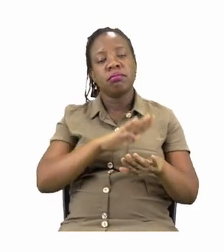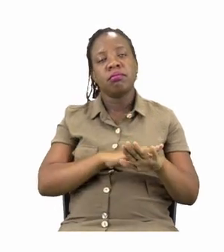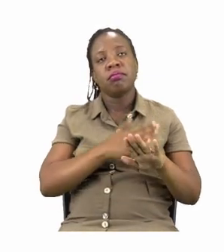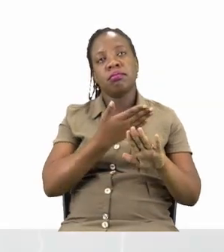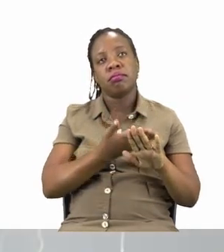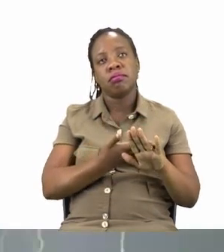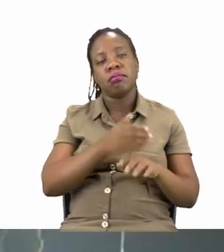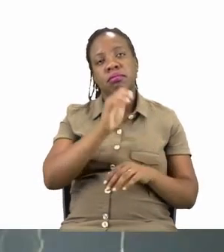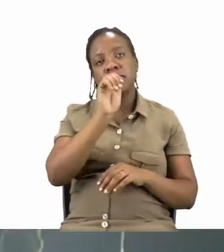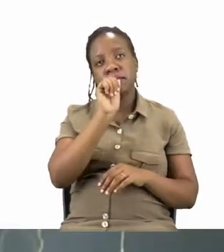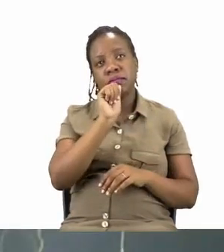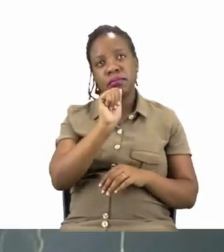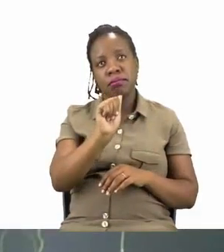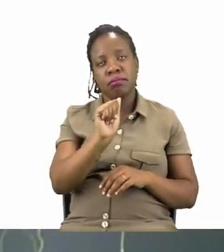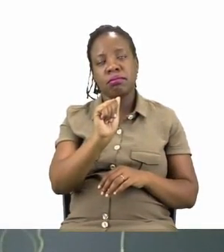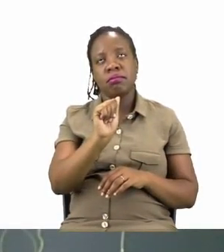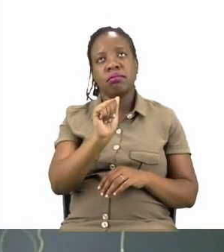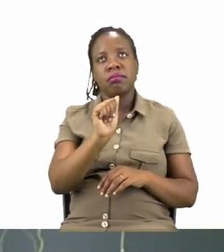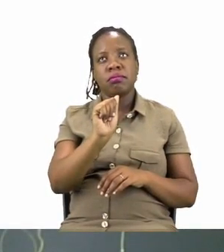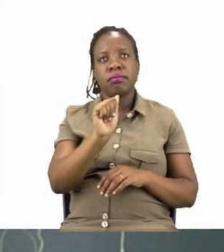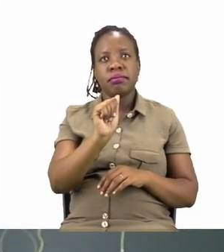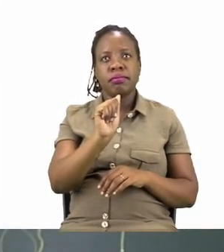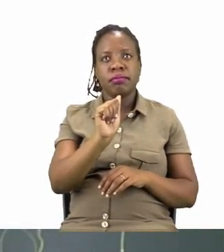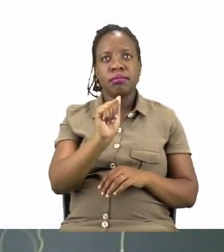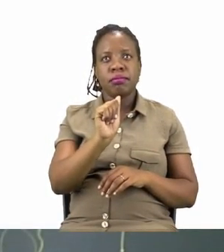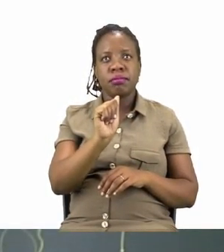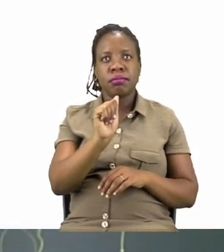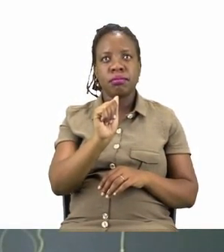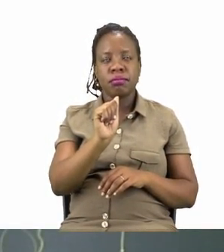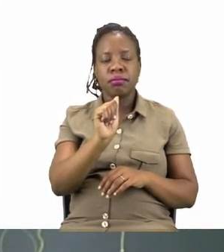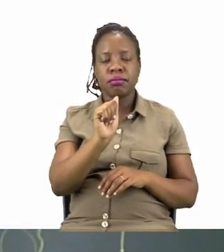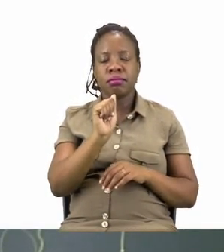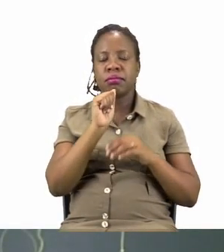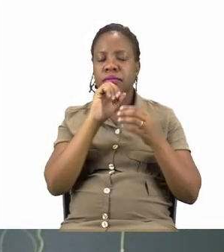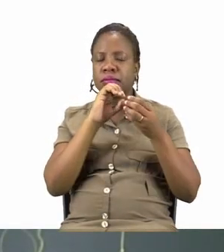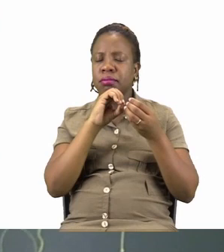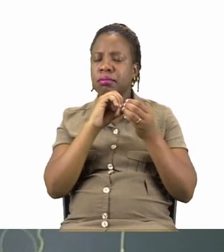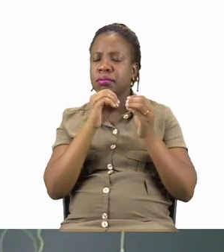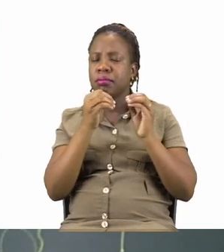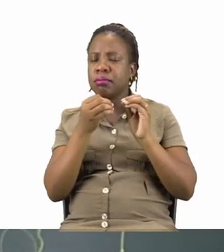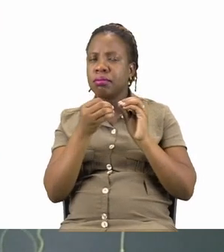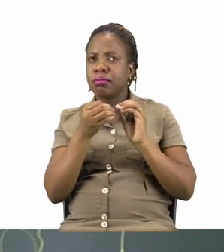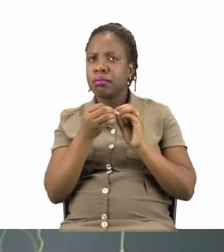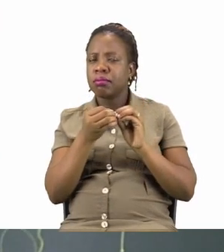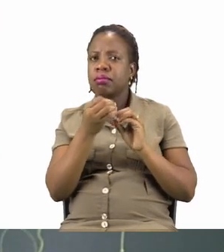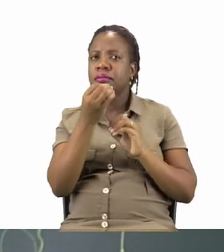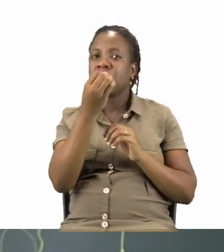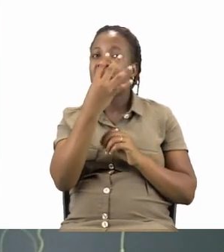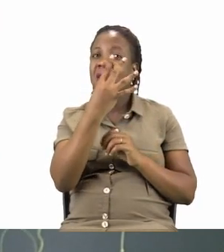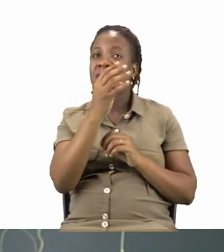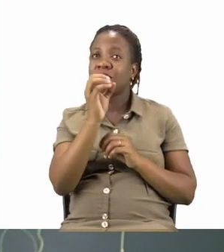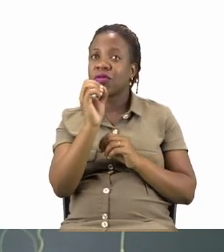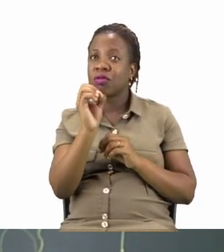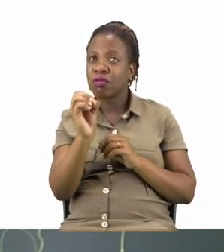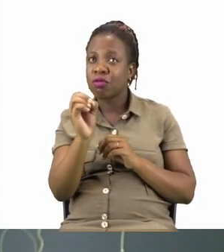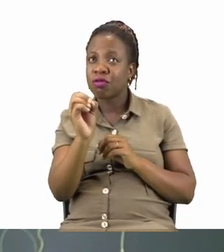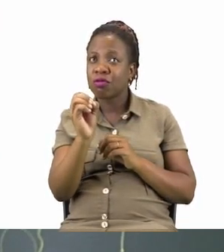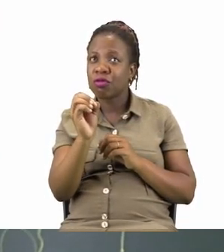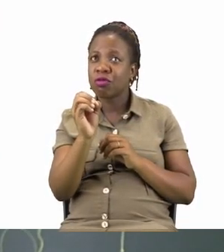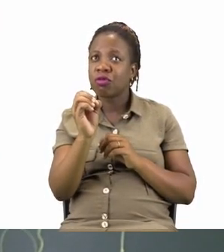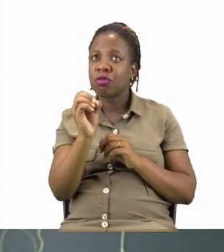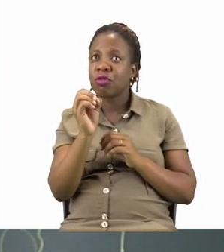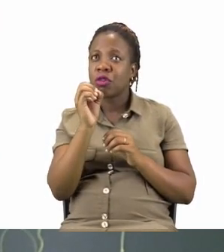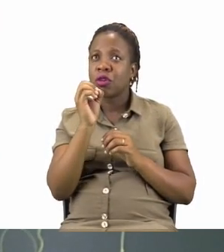try and do it together. Now the number that we have to halve is the number 40. Now remember we